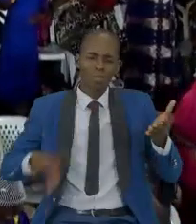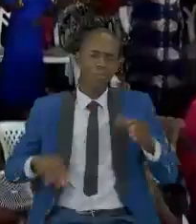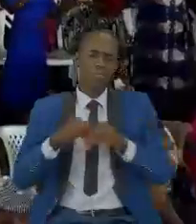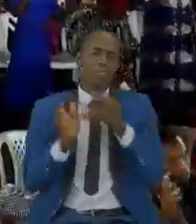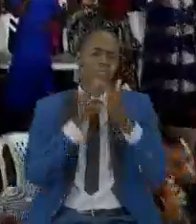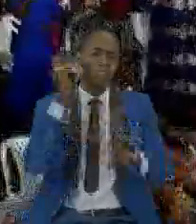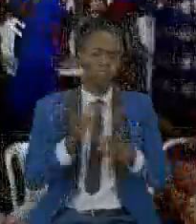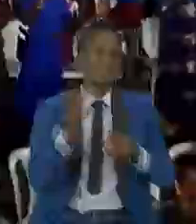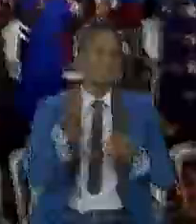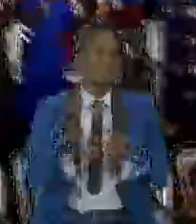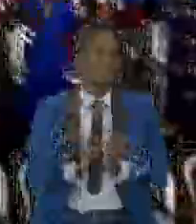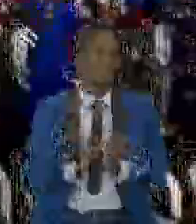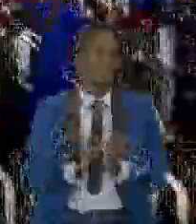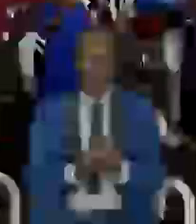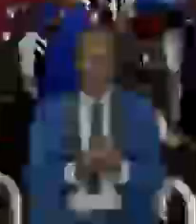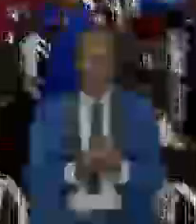name.